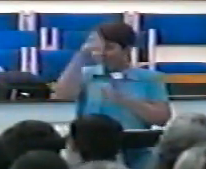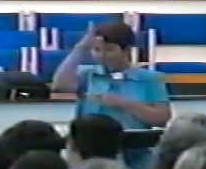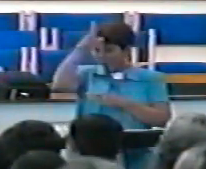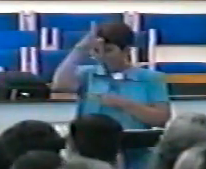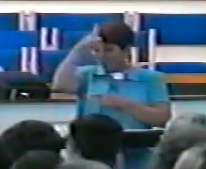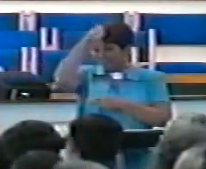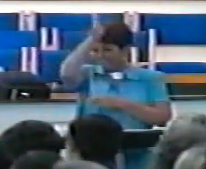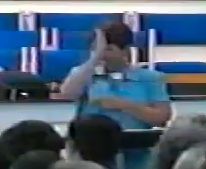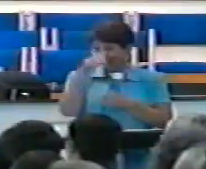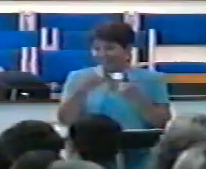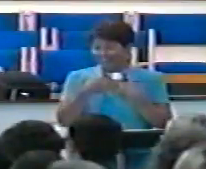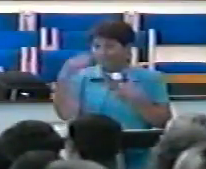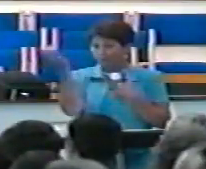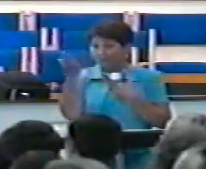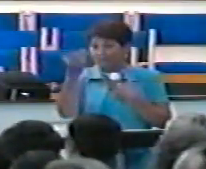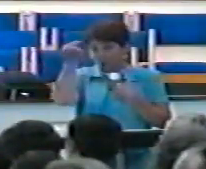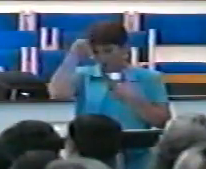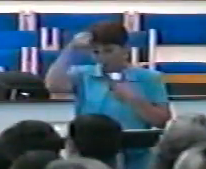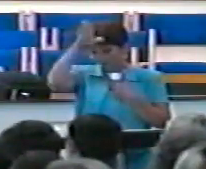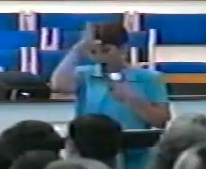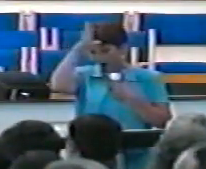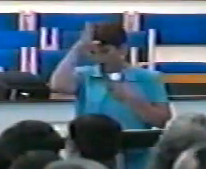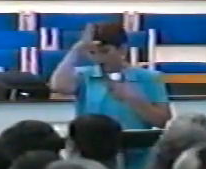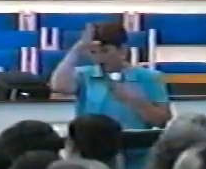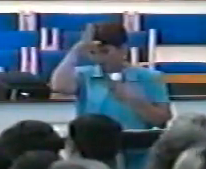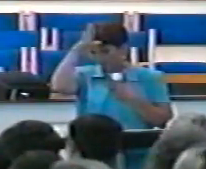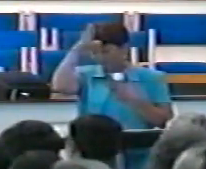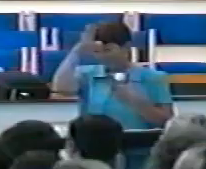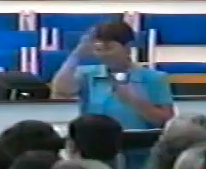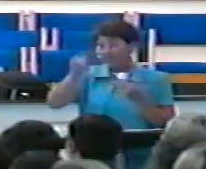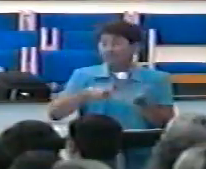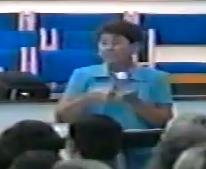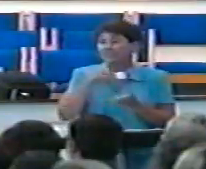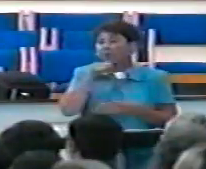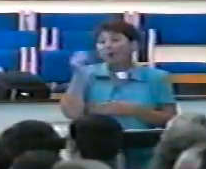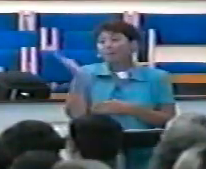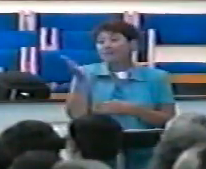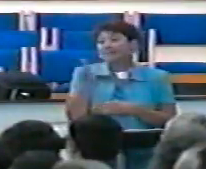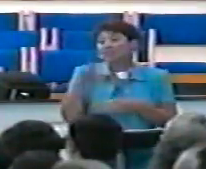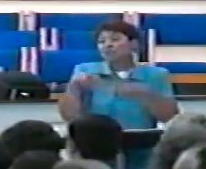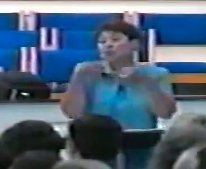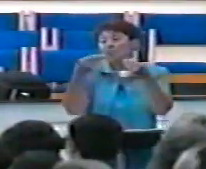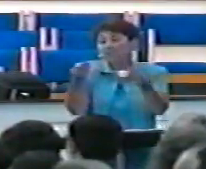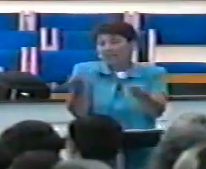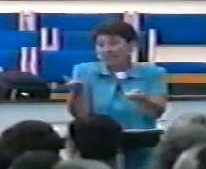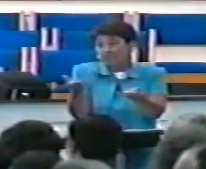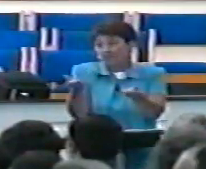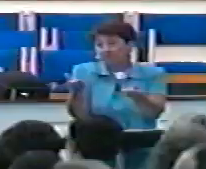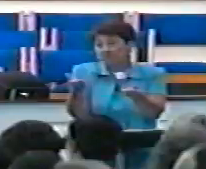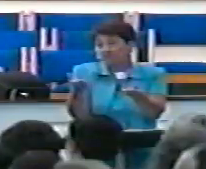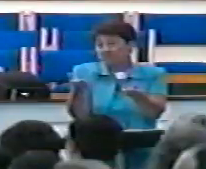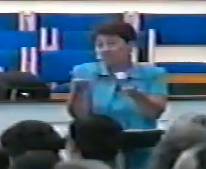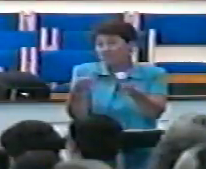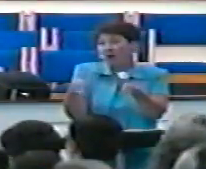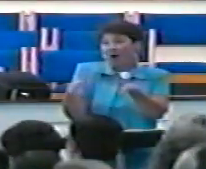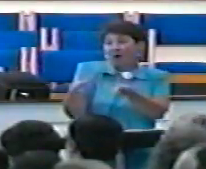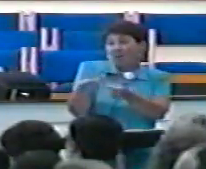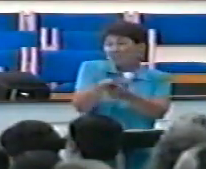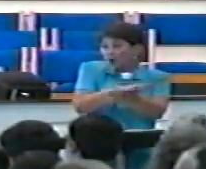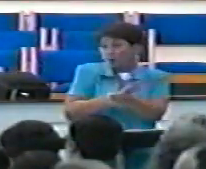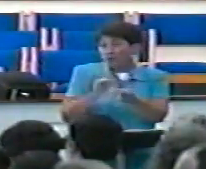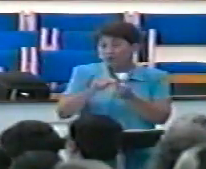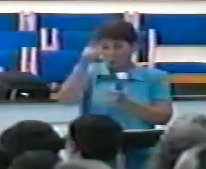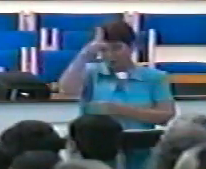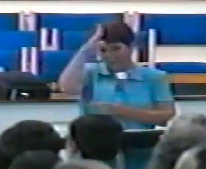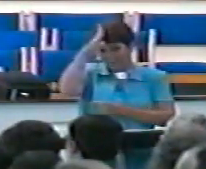has a message for fathers. Now, this is not a message given over entirely for fathers, so I